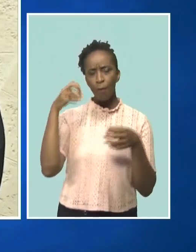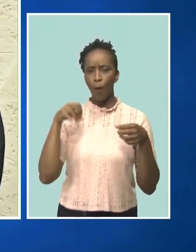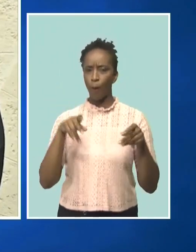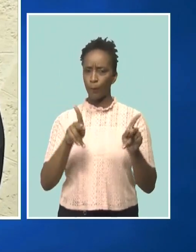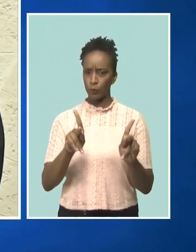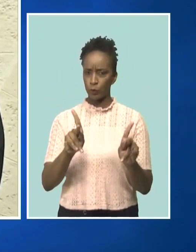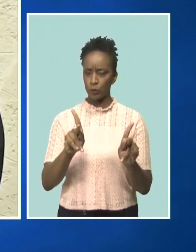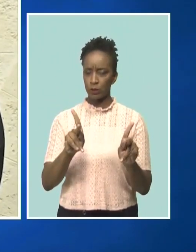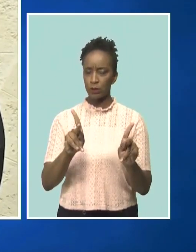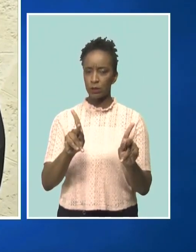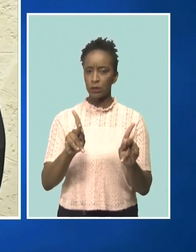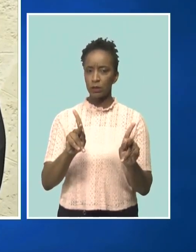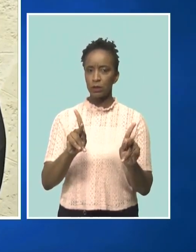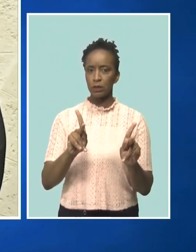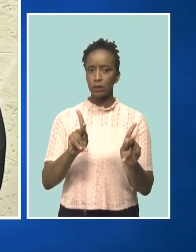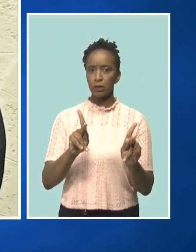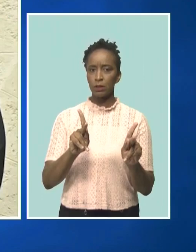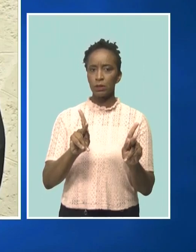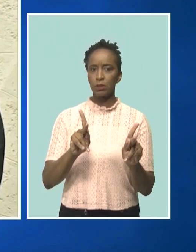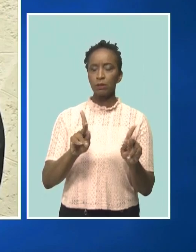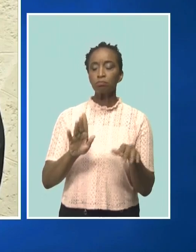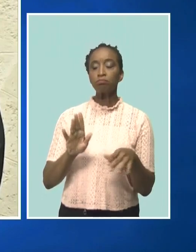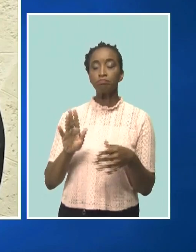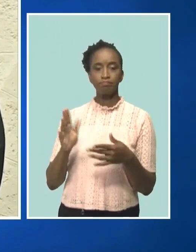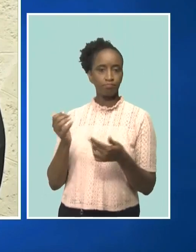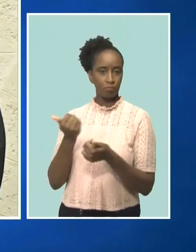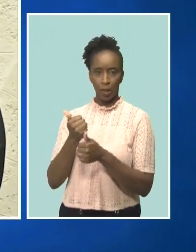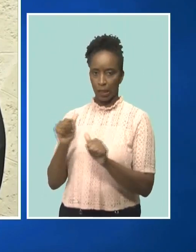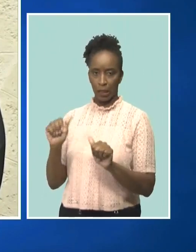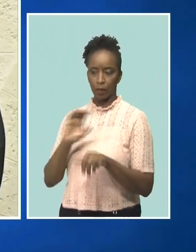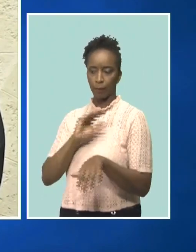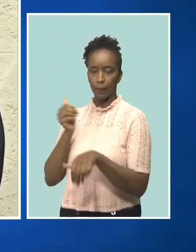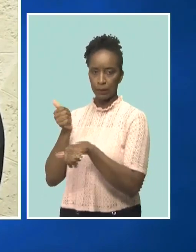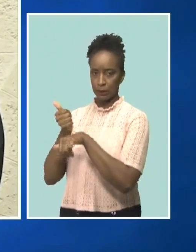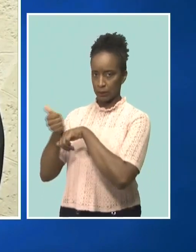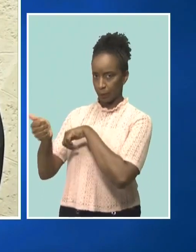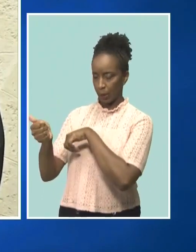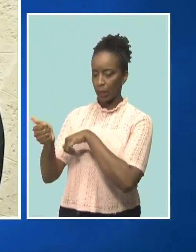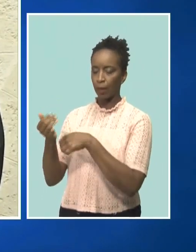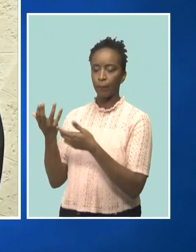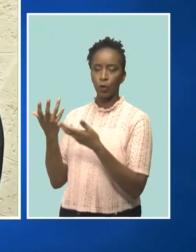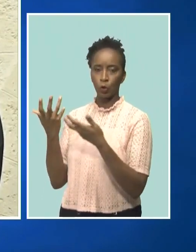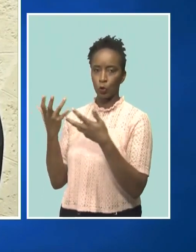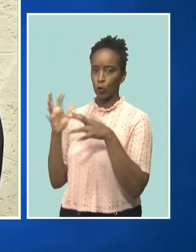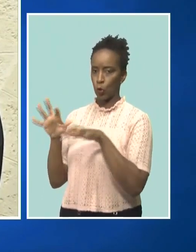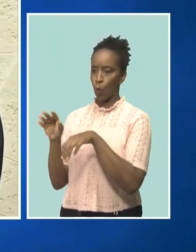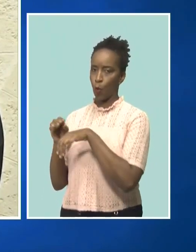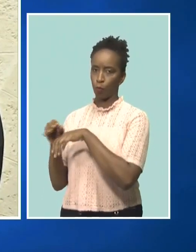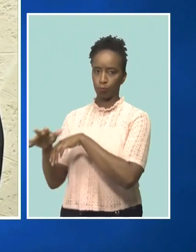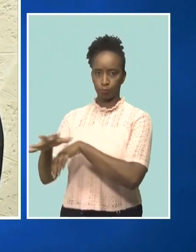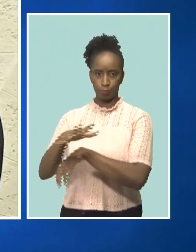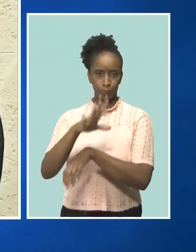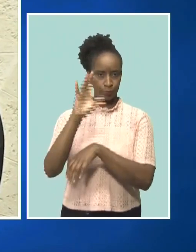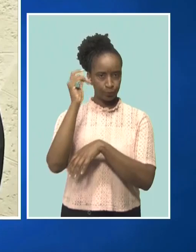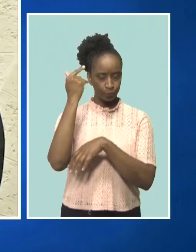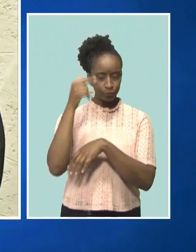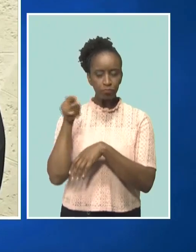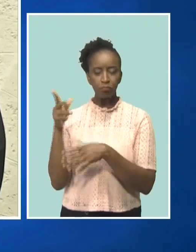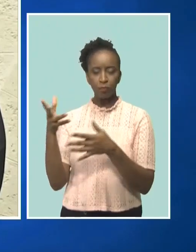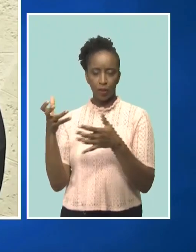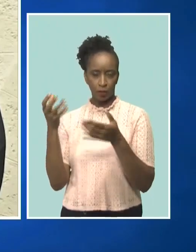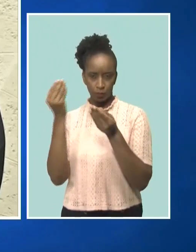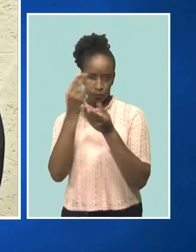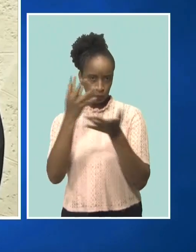way affected by anything related to charges. He has asked that he be noted for his complete innocence in these